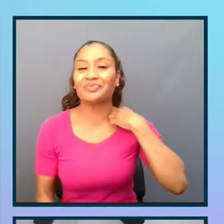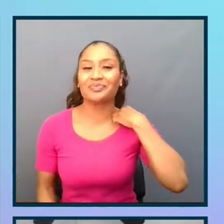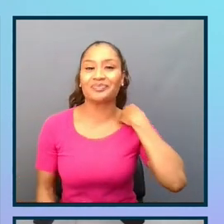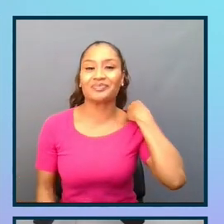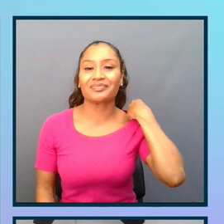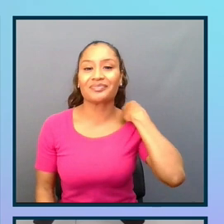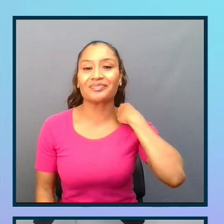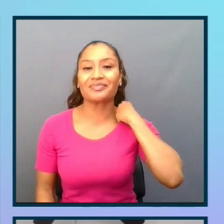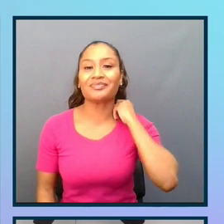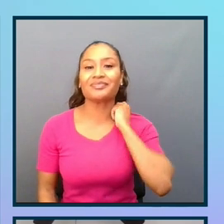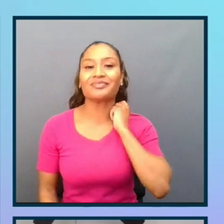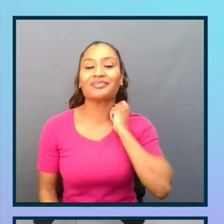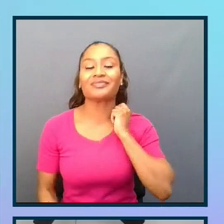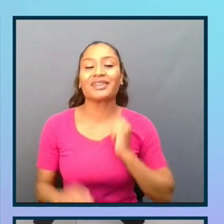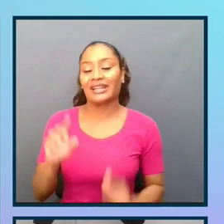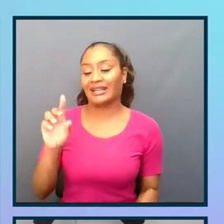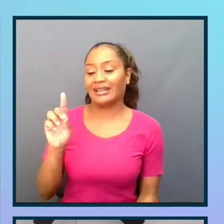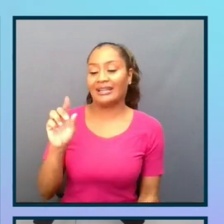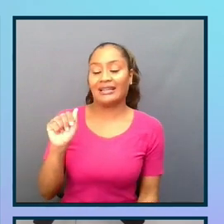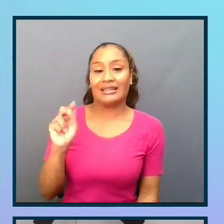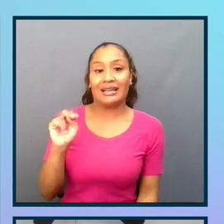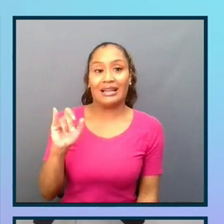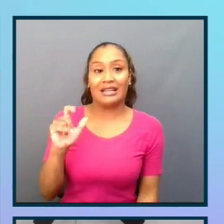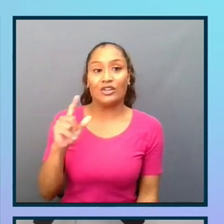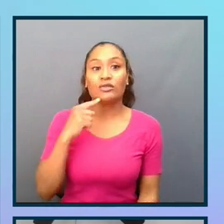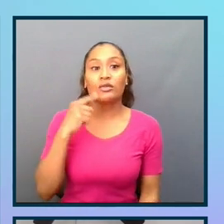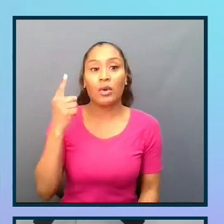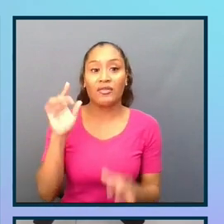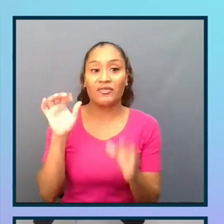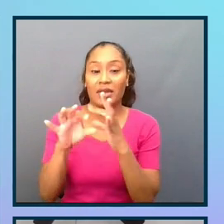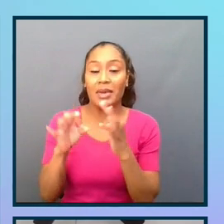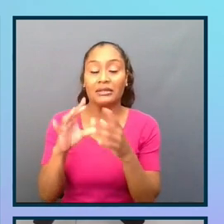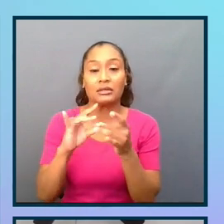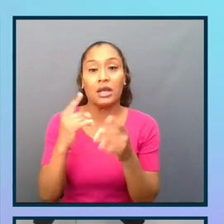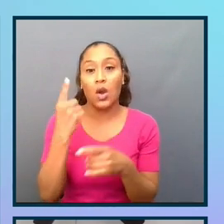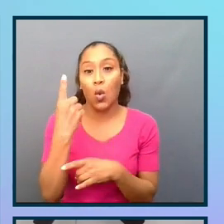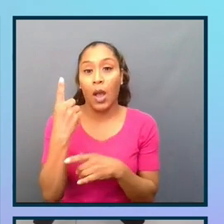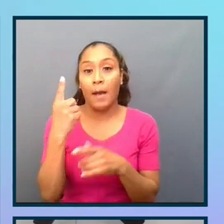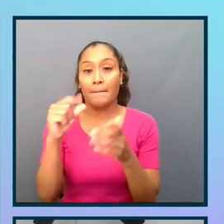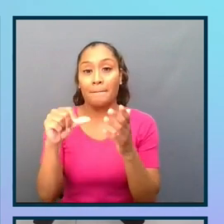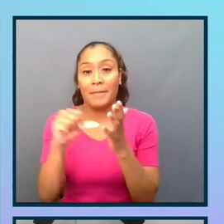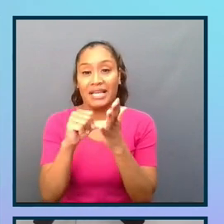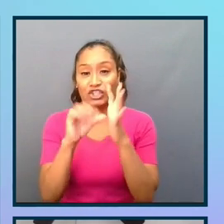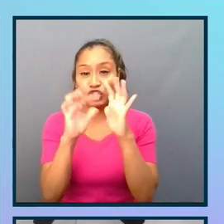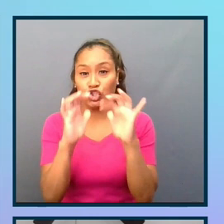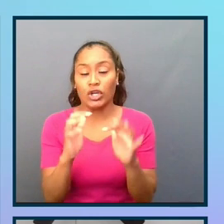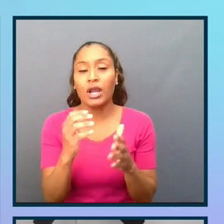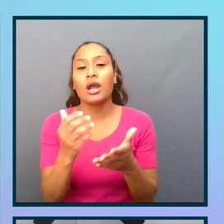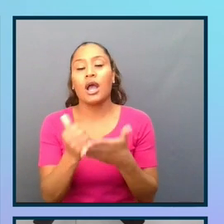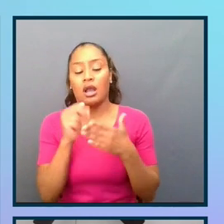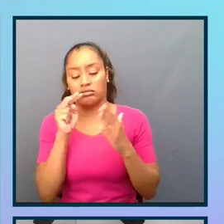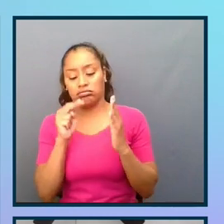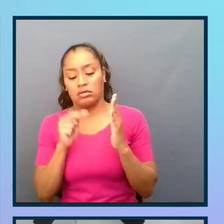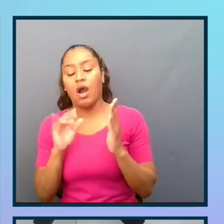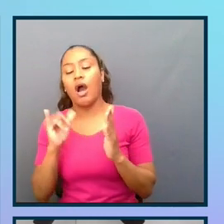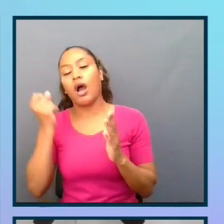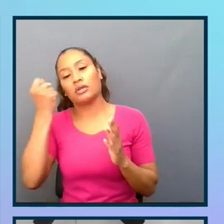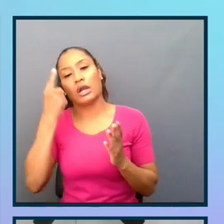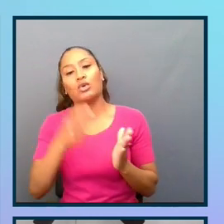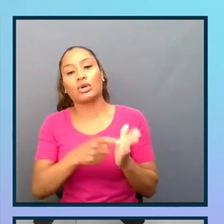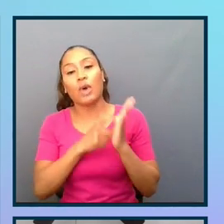The feedback from our design and development partners has been that the one-pagers make it easier to know what is a requirement versus a